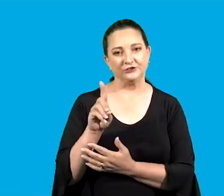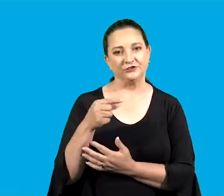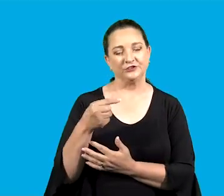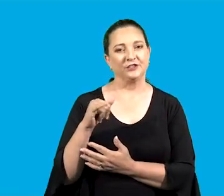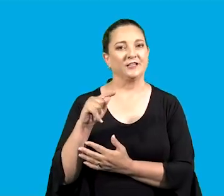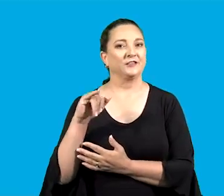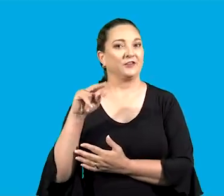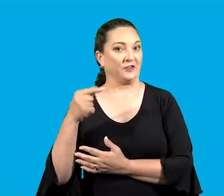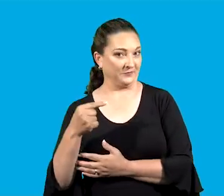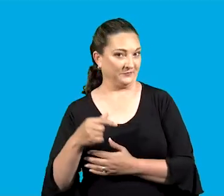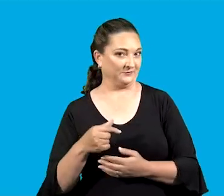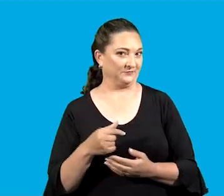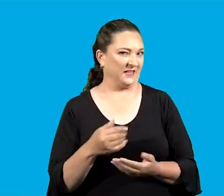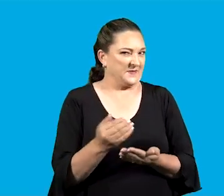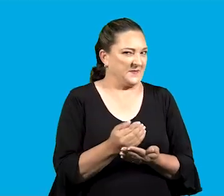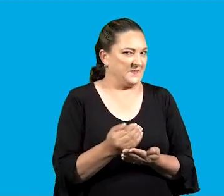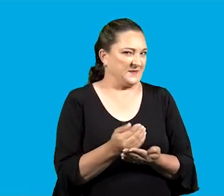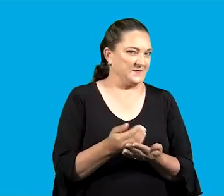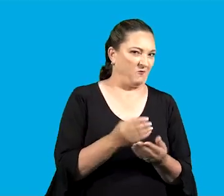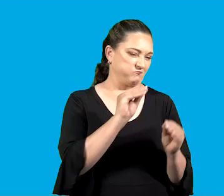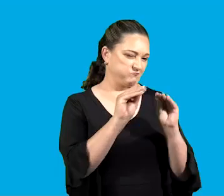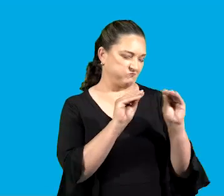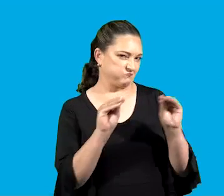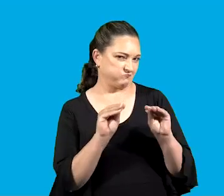Here is my lesson map for today.